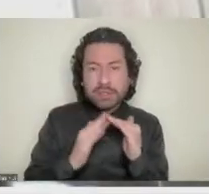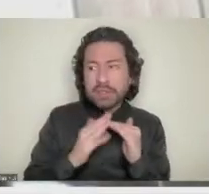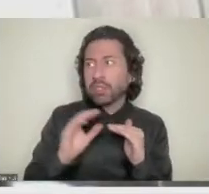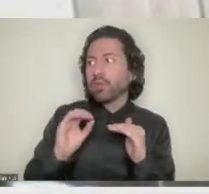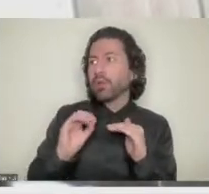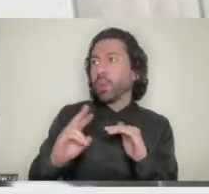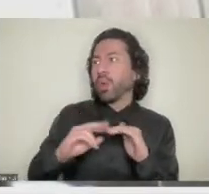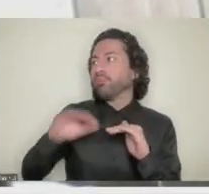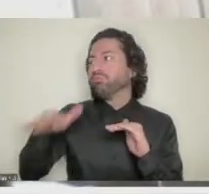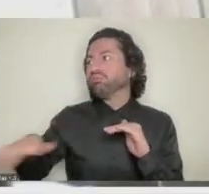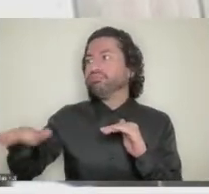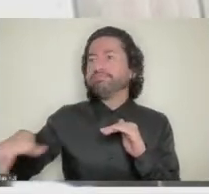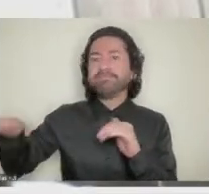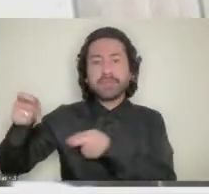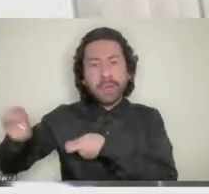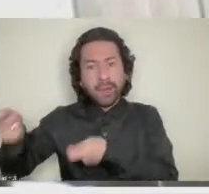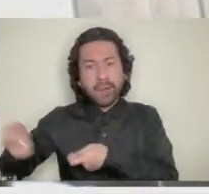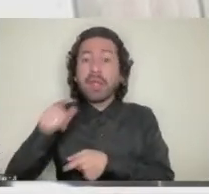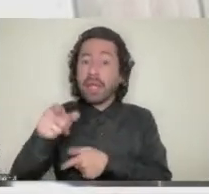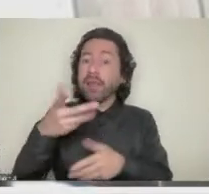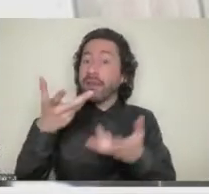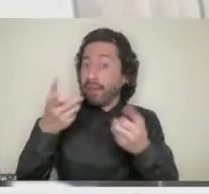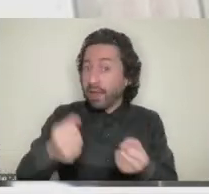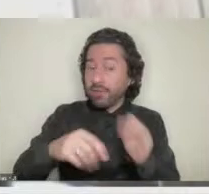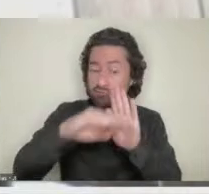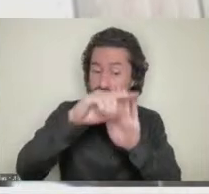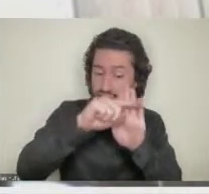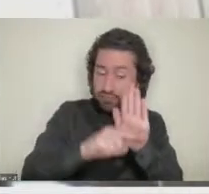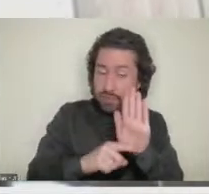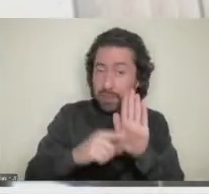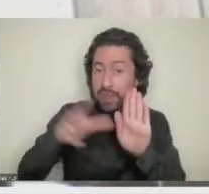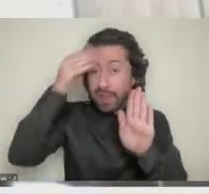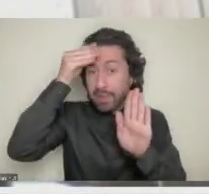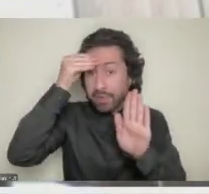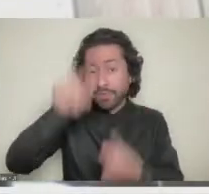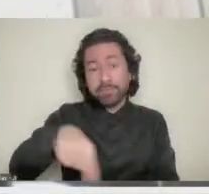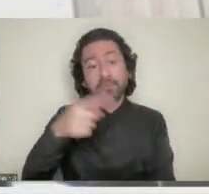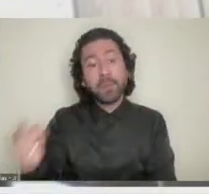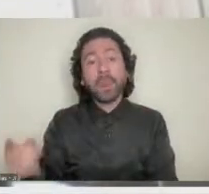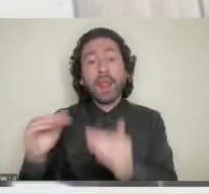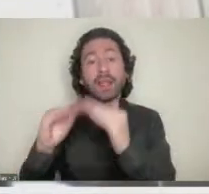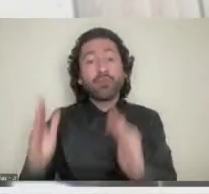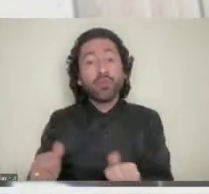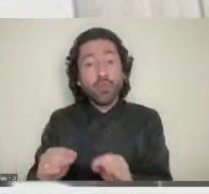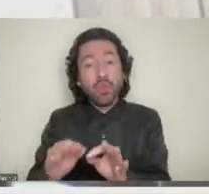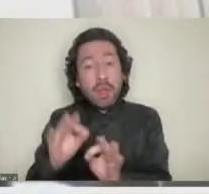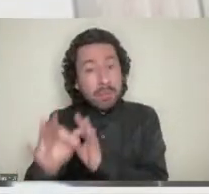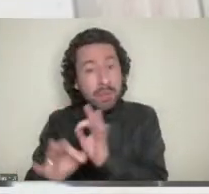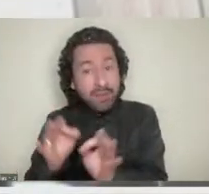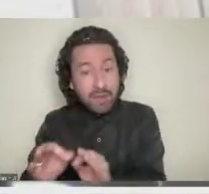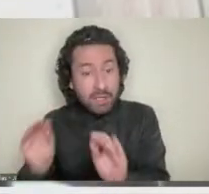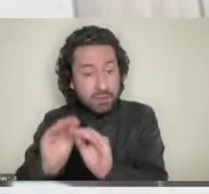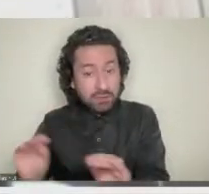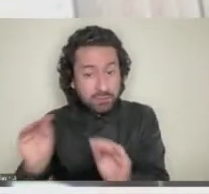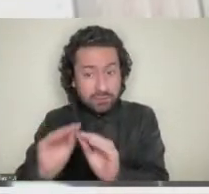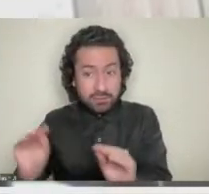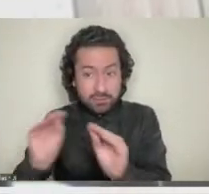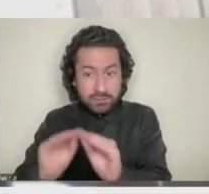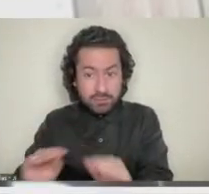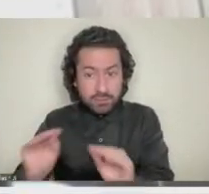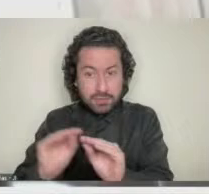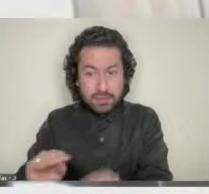income, and here you do find learning indicators. In the case of Educational